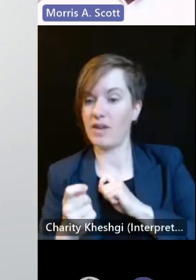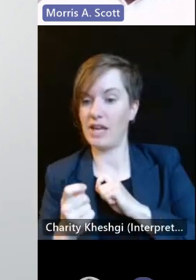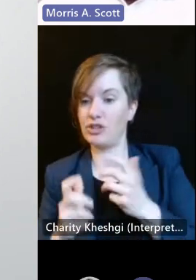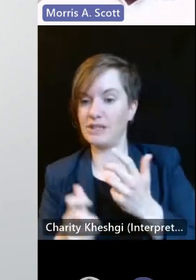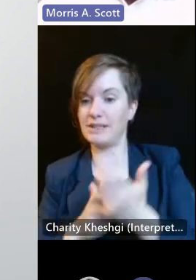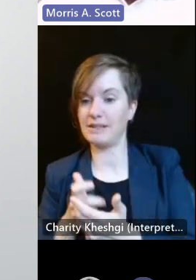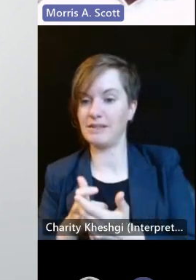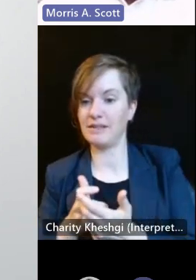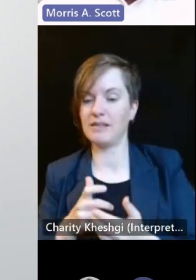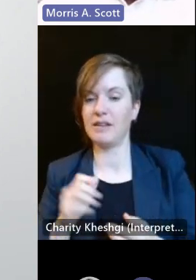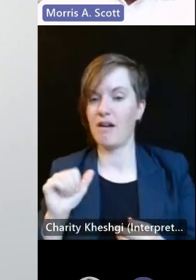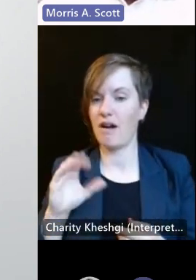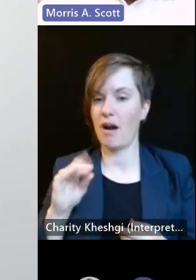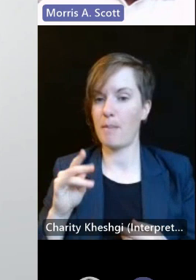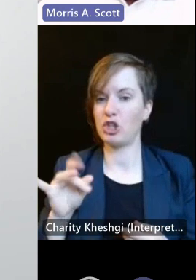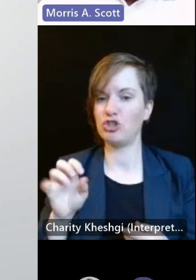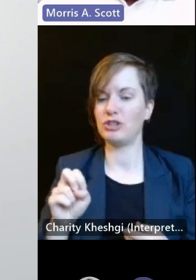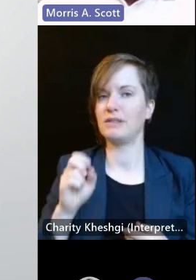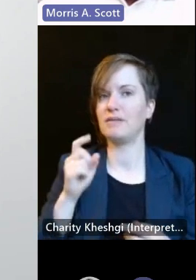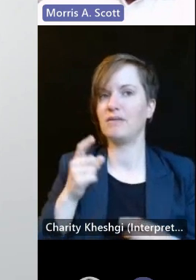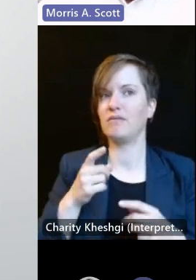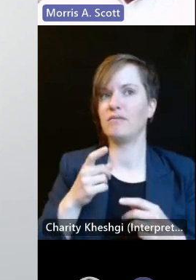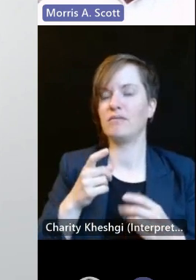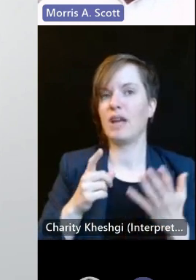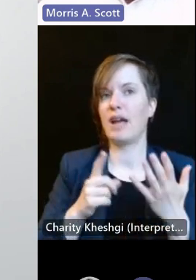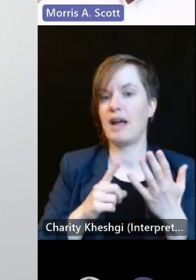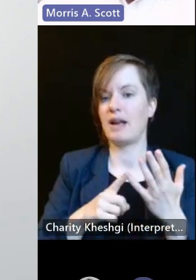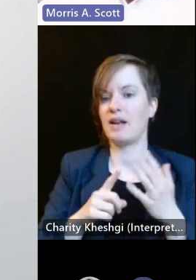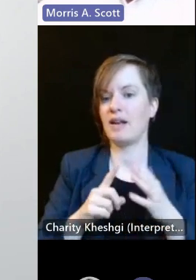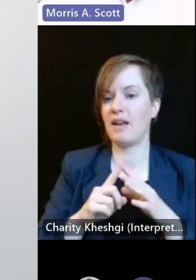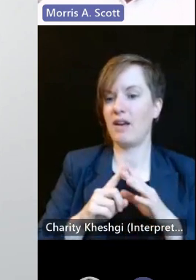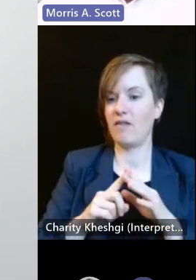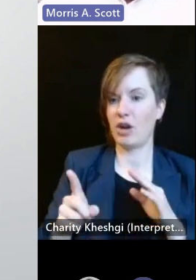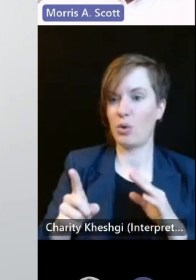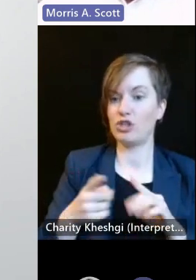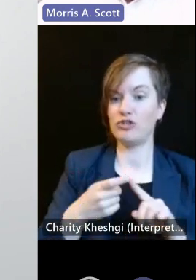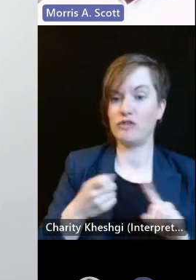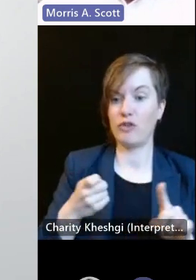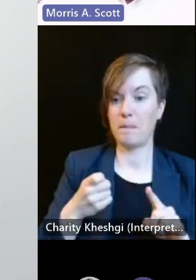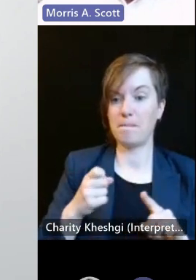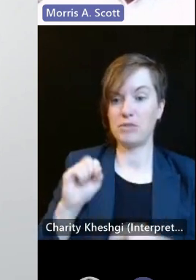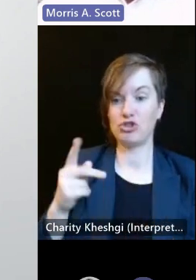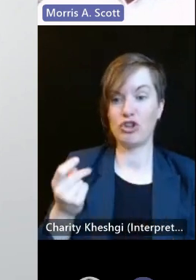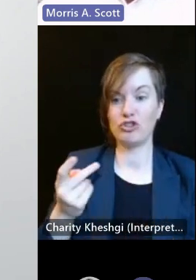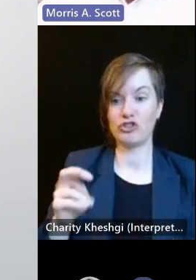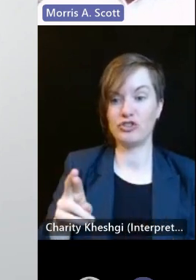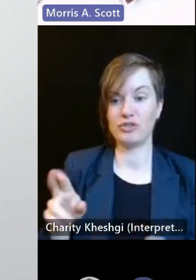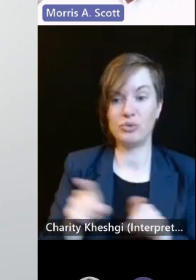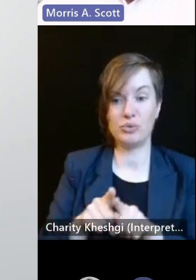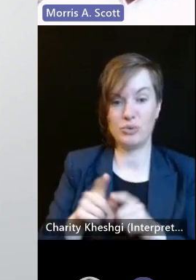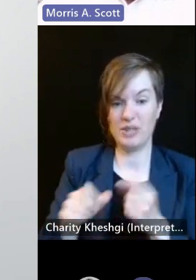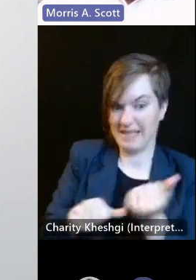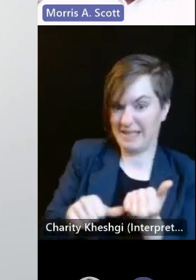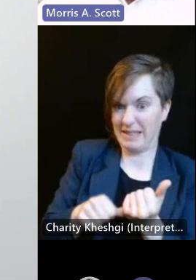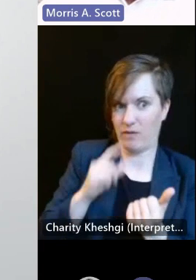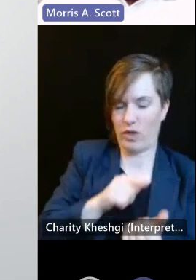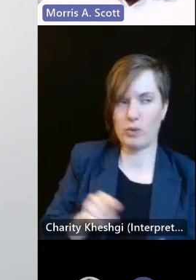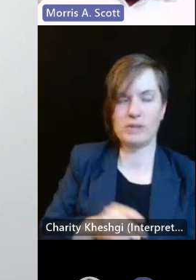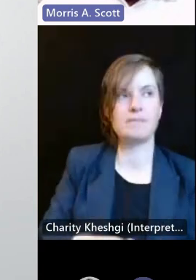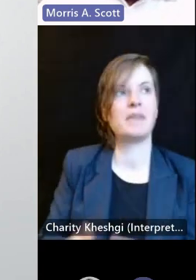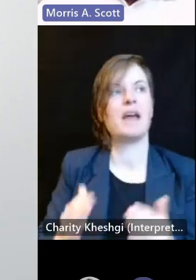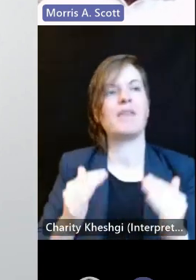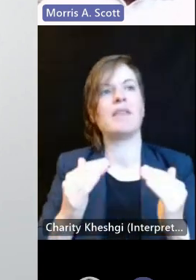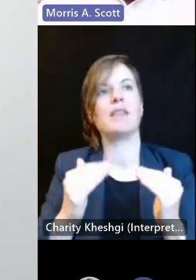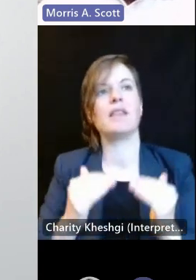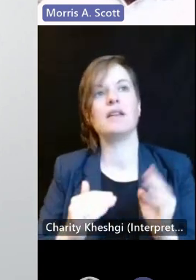evacuation from shelters. That's a good topic there to talk about. And then also assistance to transition